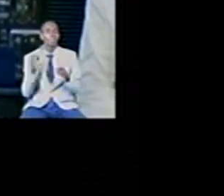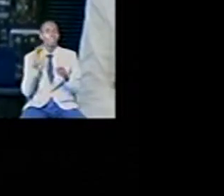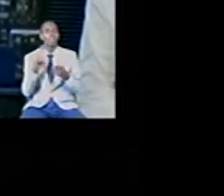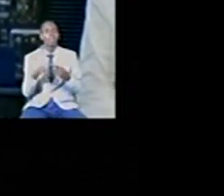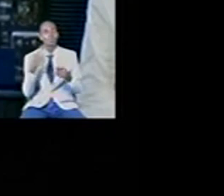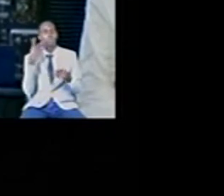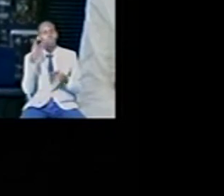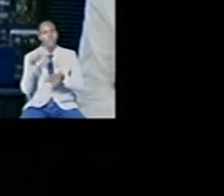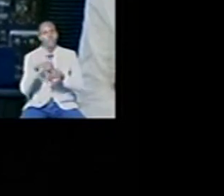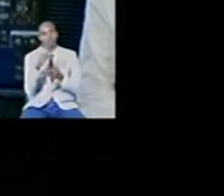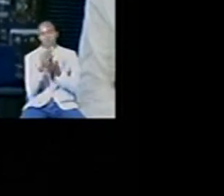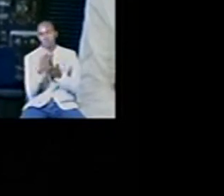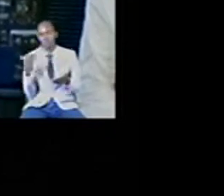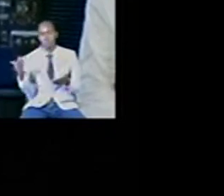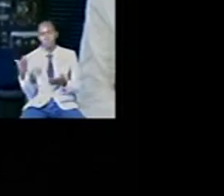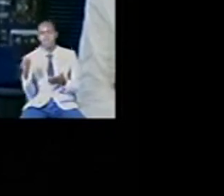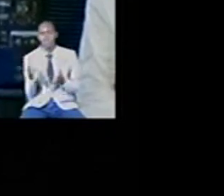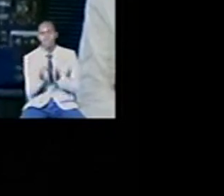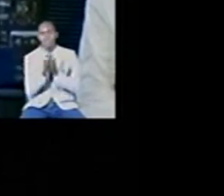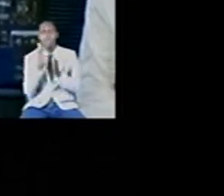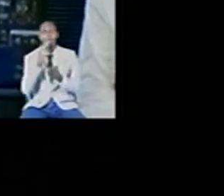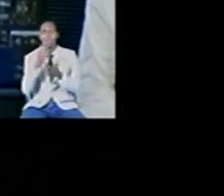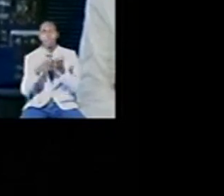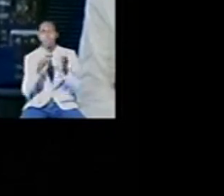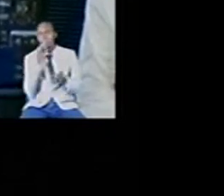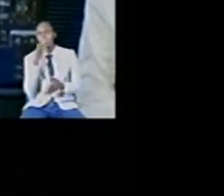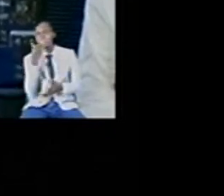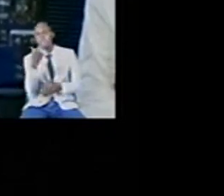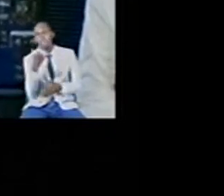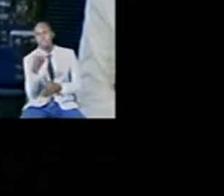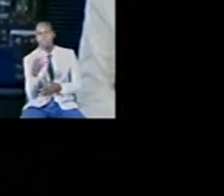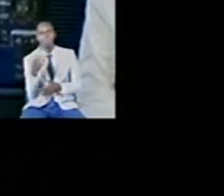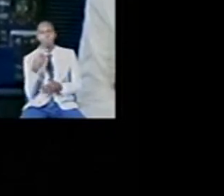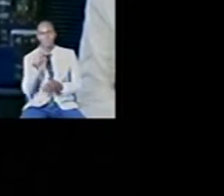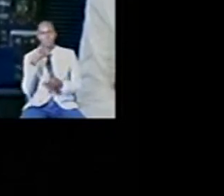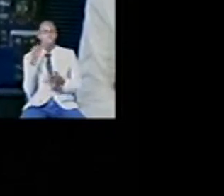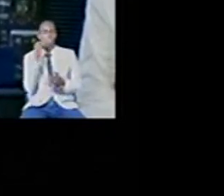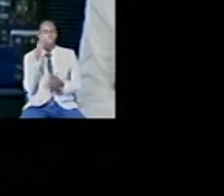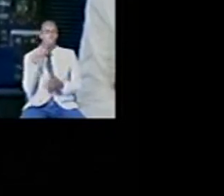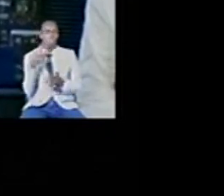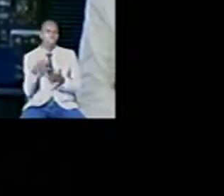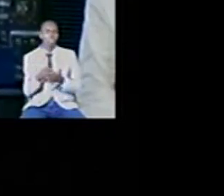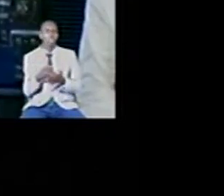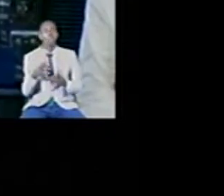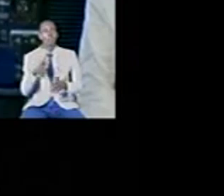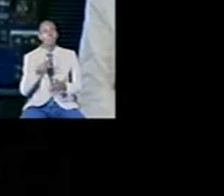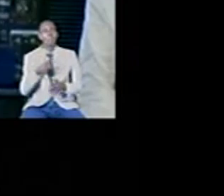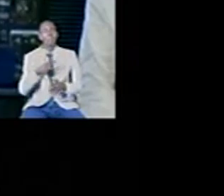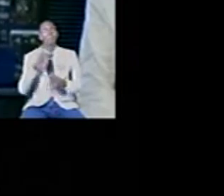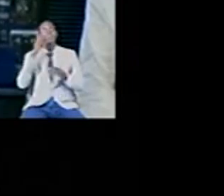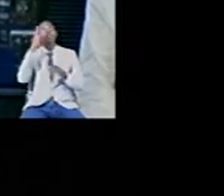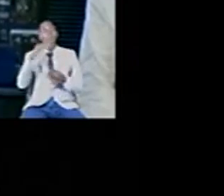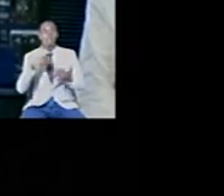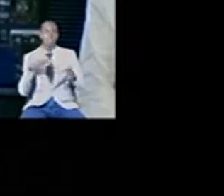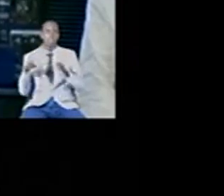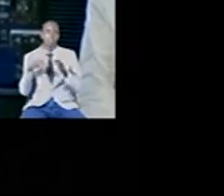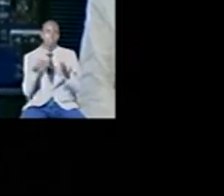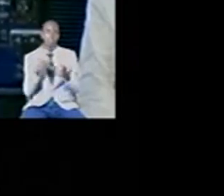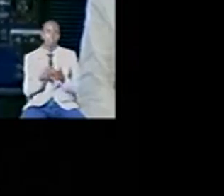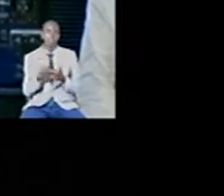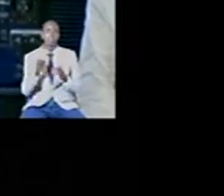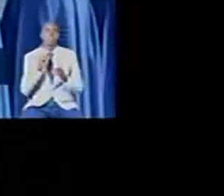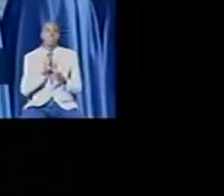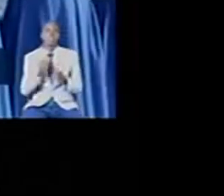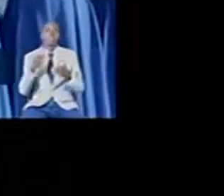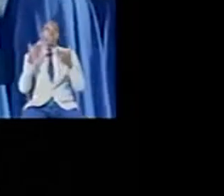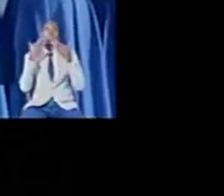okay, what is there? I said, that is crew. She said, fine. I said, God has done it. My God, I thank God for everything.